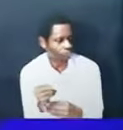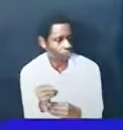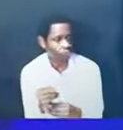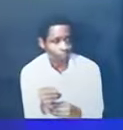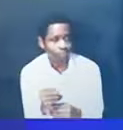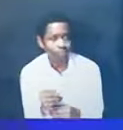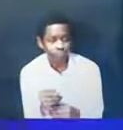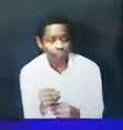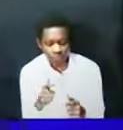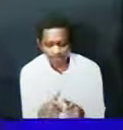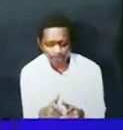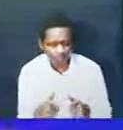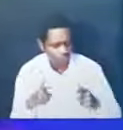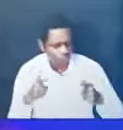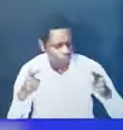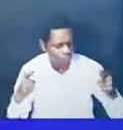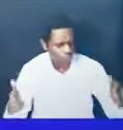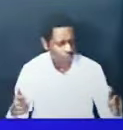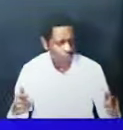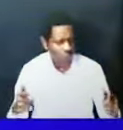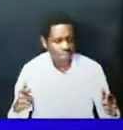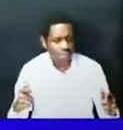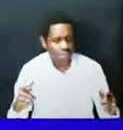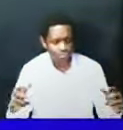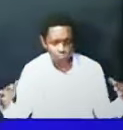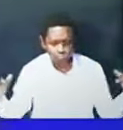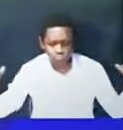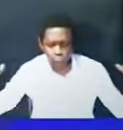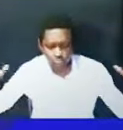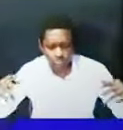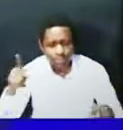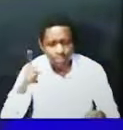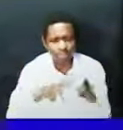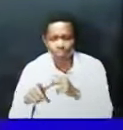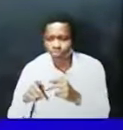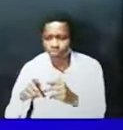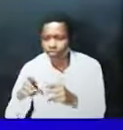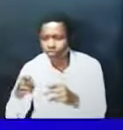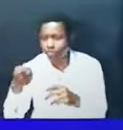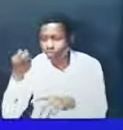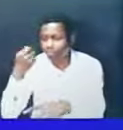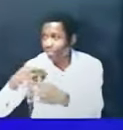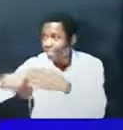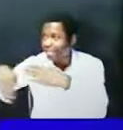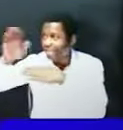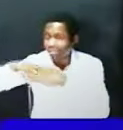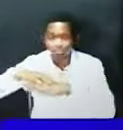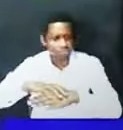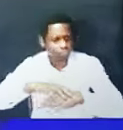Suddenly, a great company of heavenly hosts, not beings, hosts,